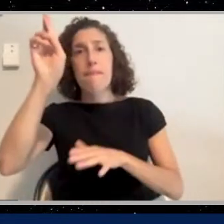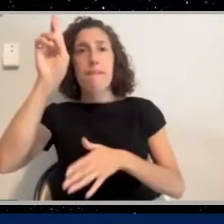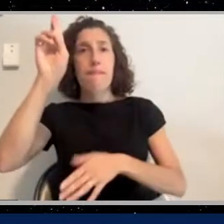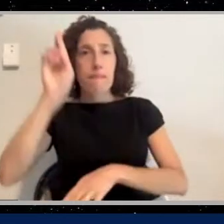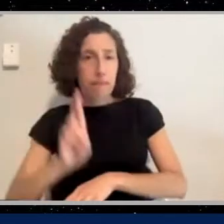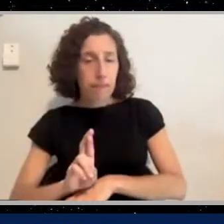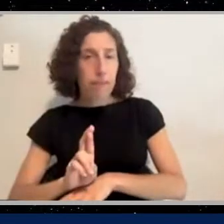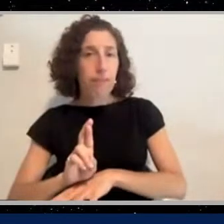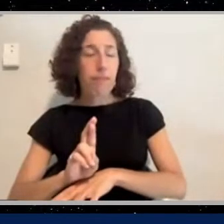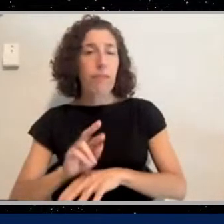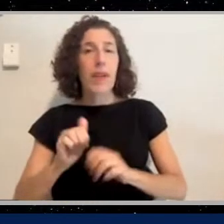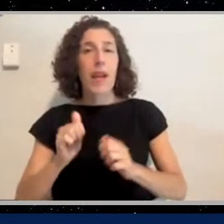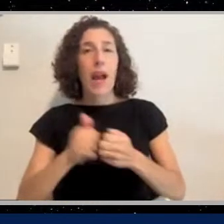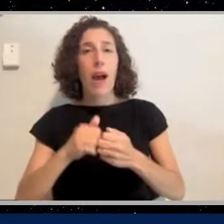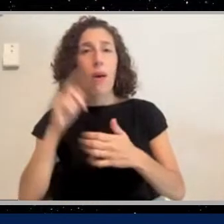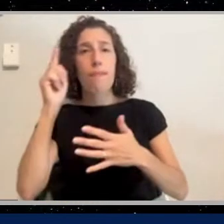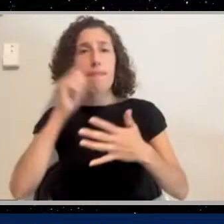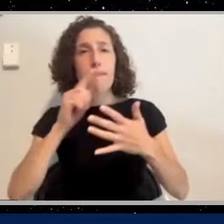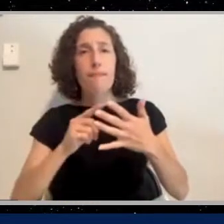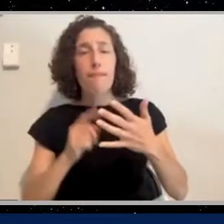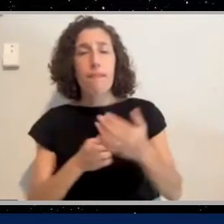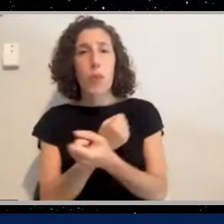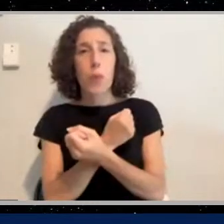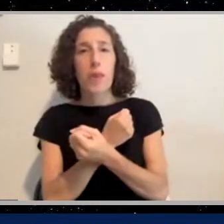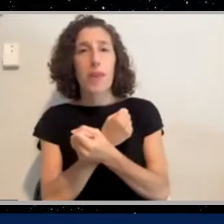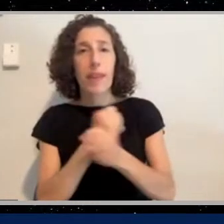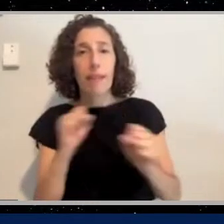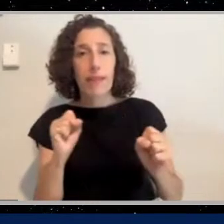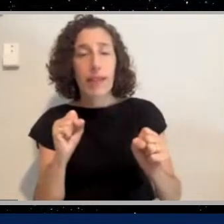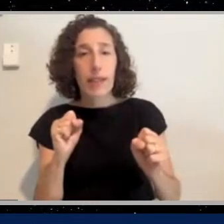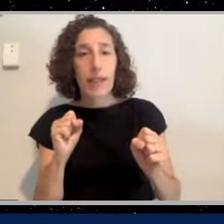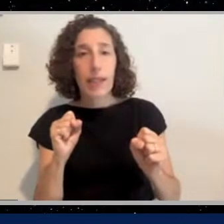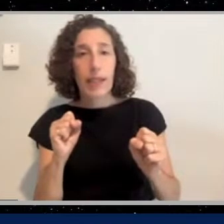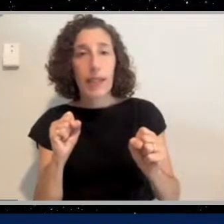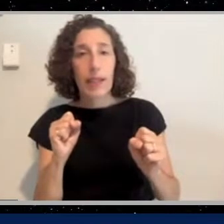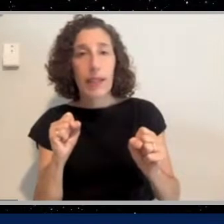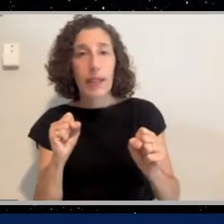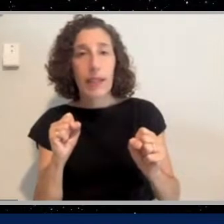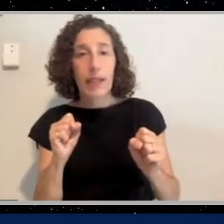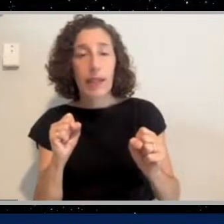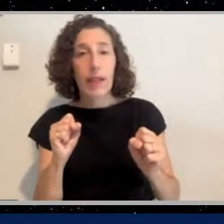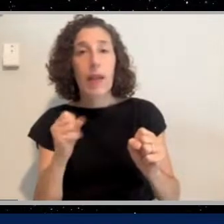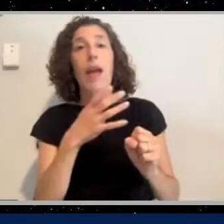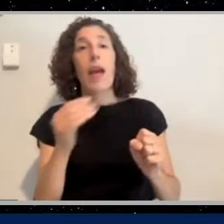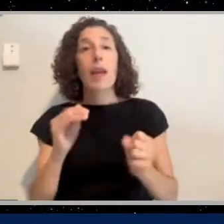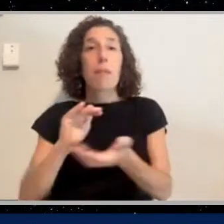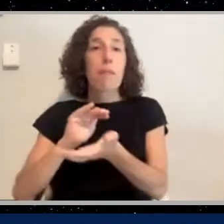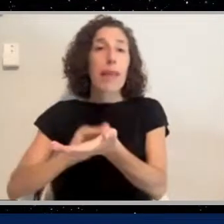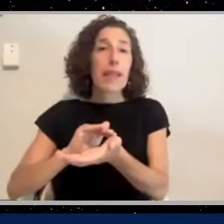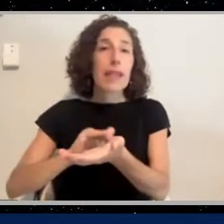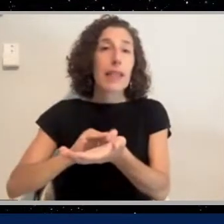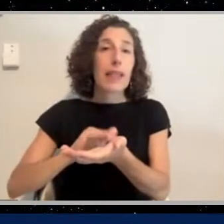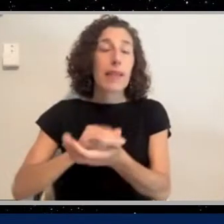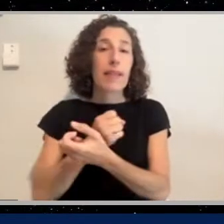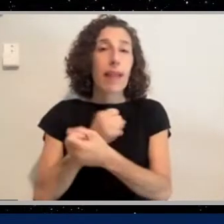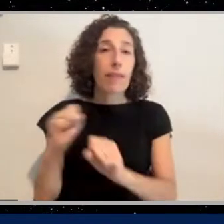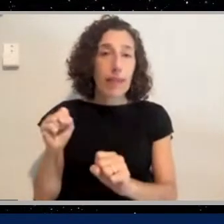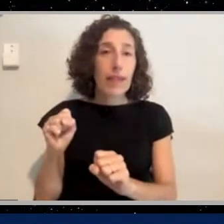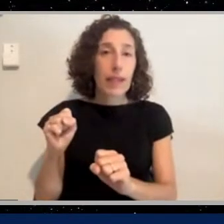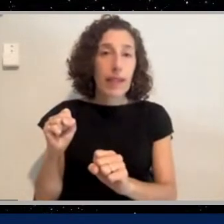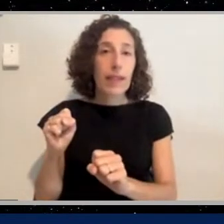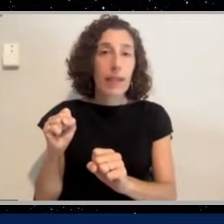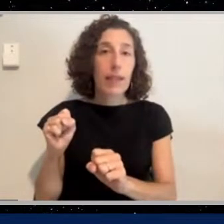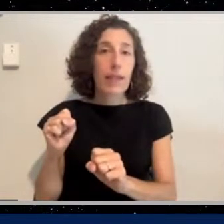I don't know if medical protocols are the same, but just the idea that you have a lot of different folks with different expertise